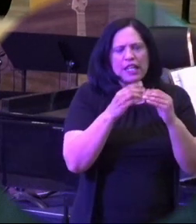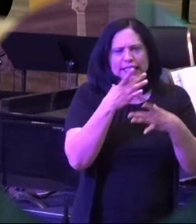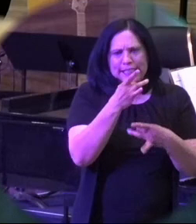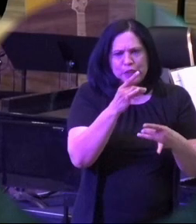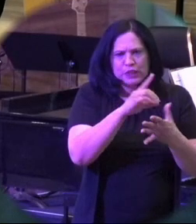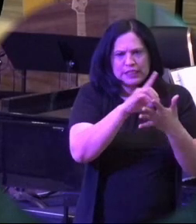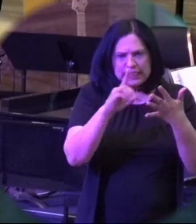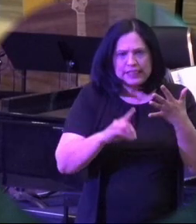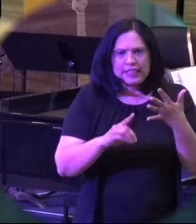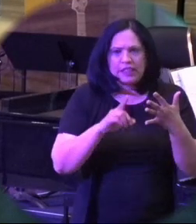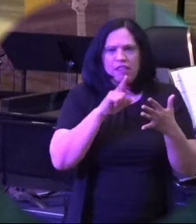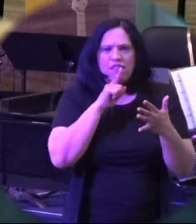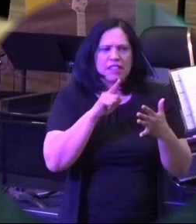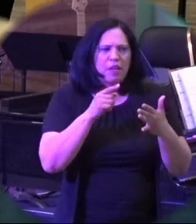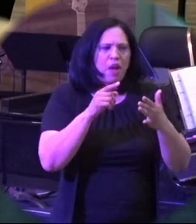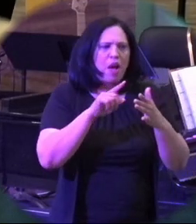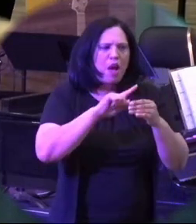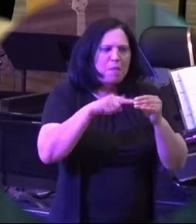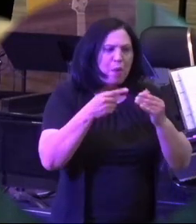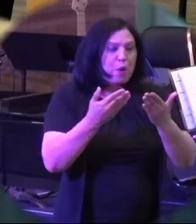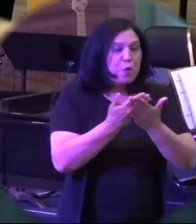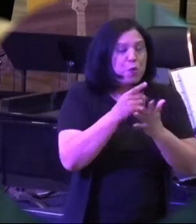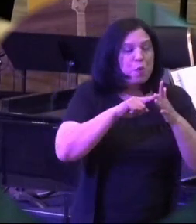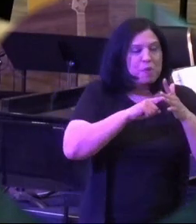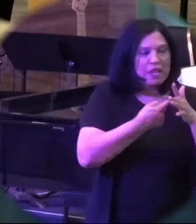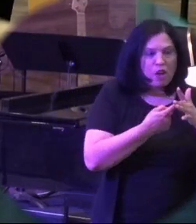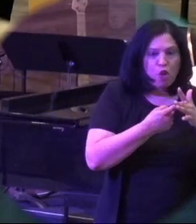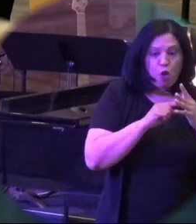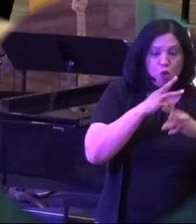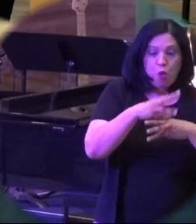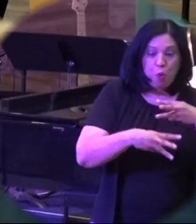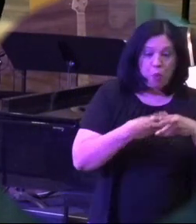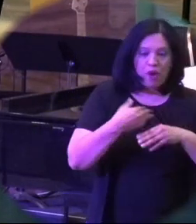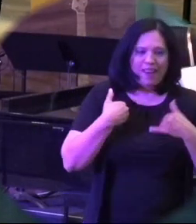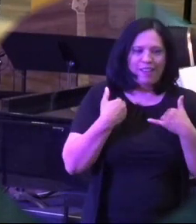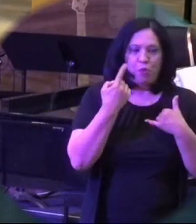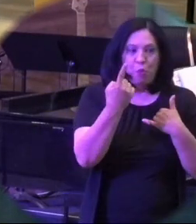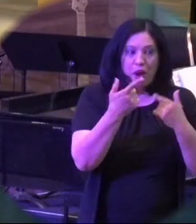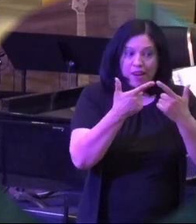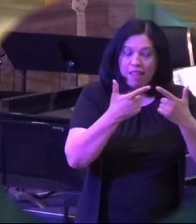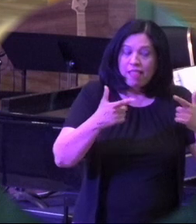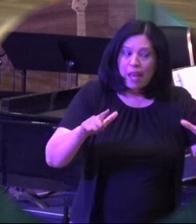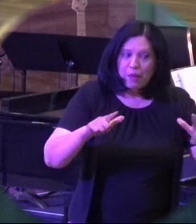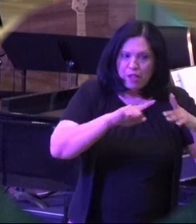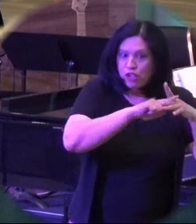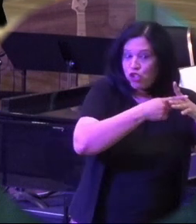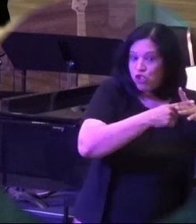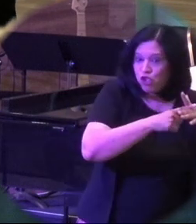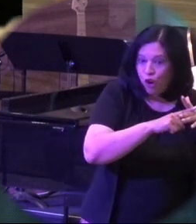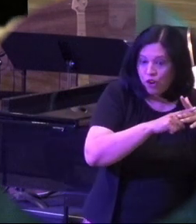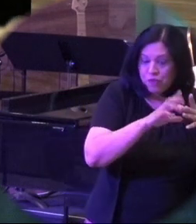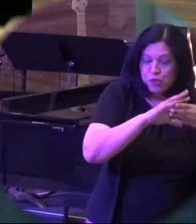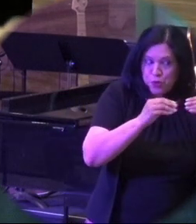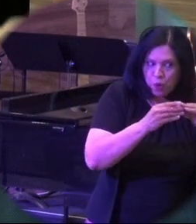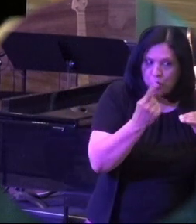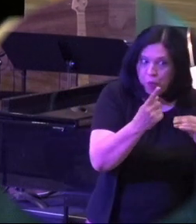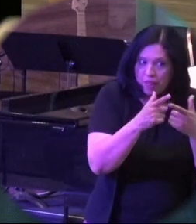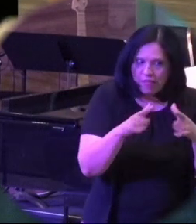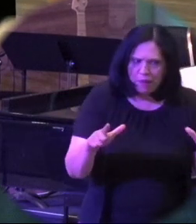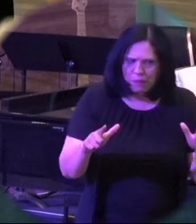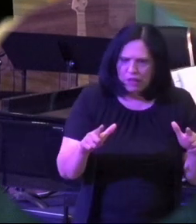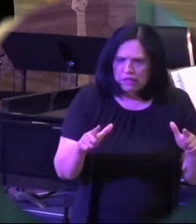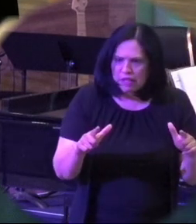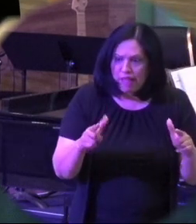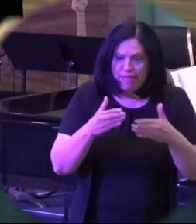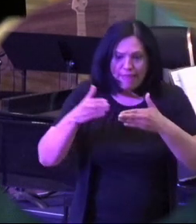beginning. And it is that the world goes from one language at the beginning of our story, and by the end of the story, there's either dozens